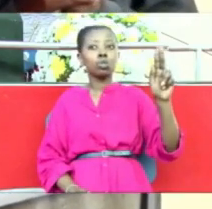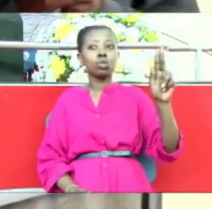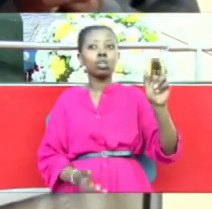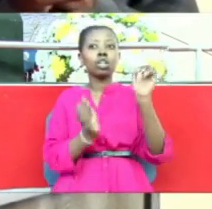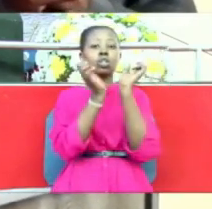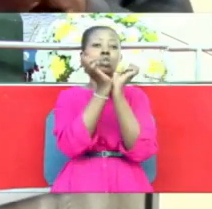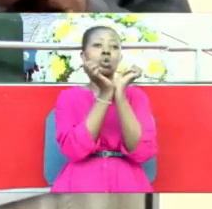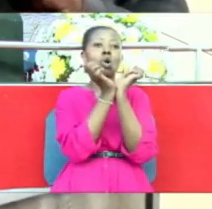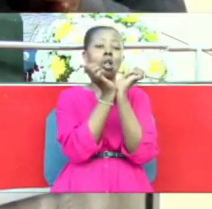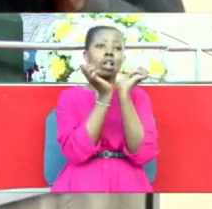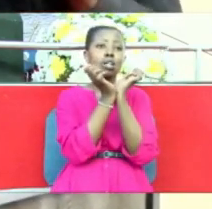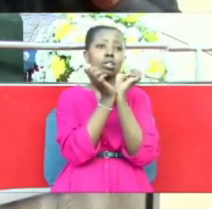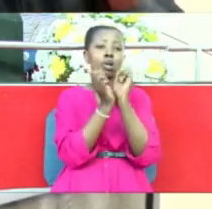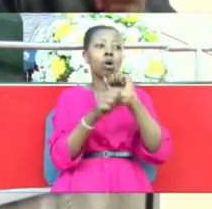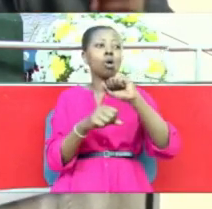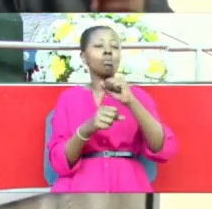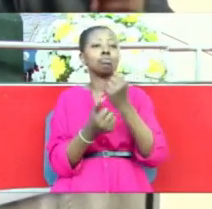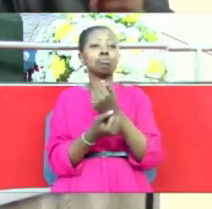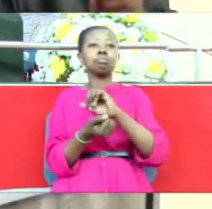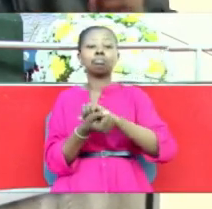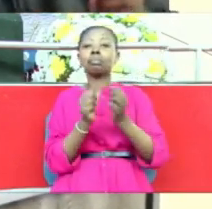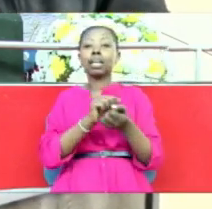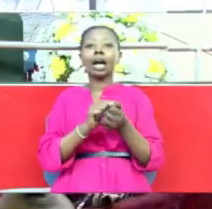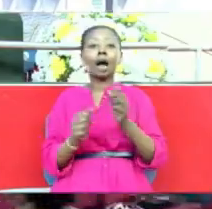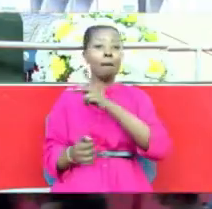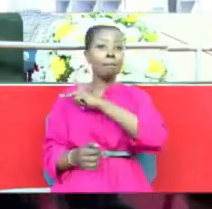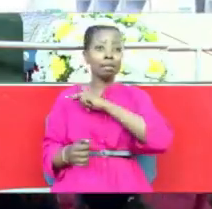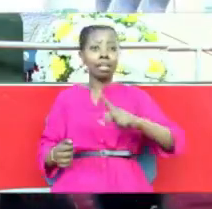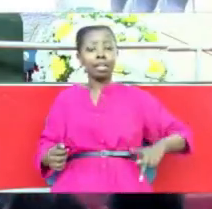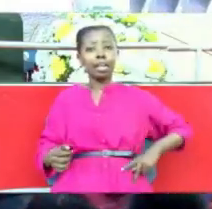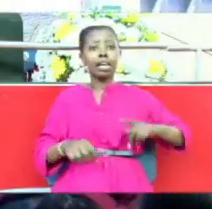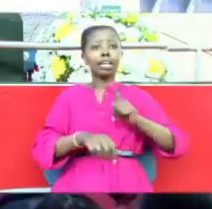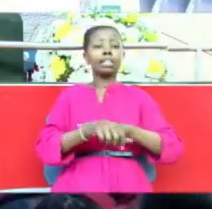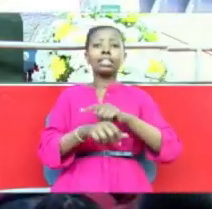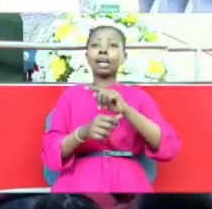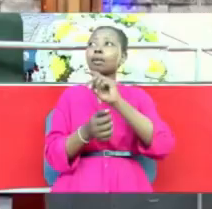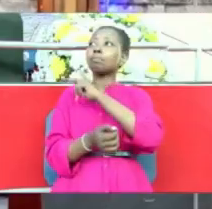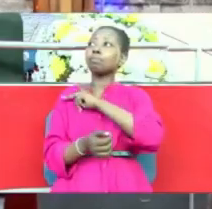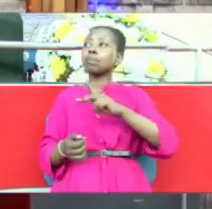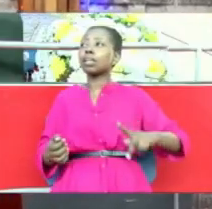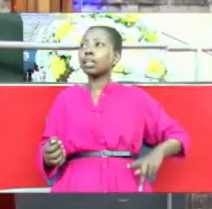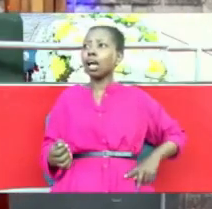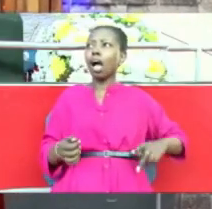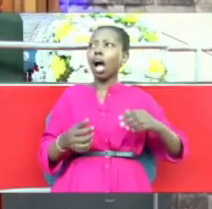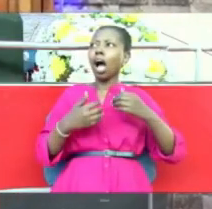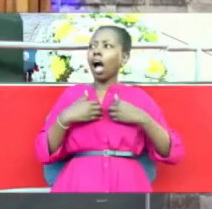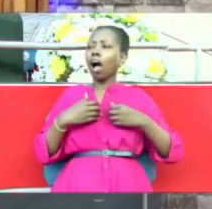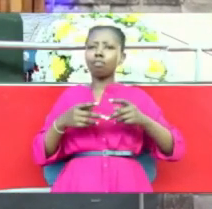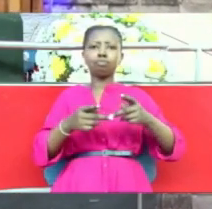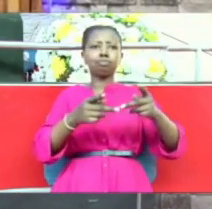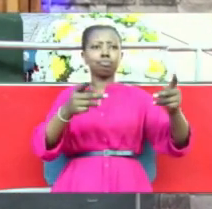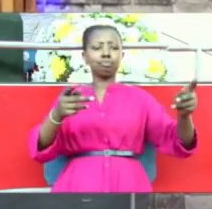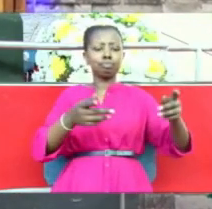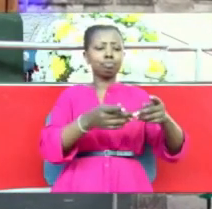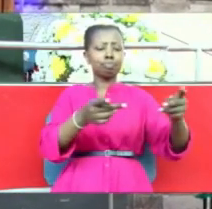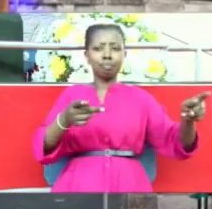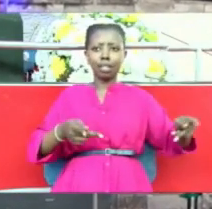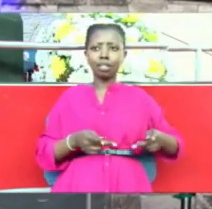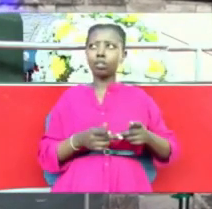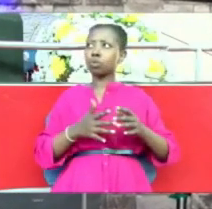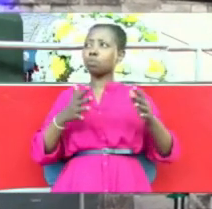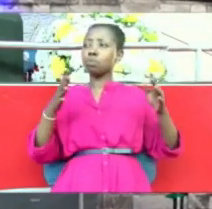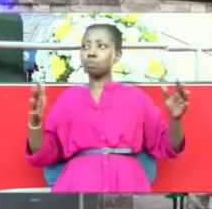He became a king. And as a king, he had a territorial dominion. And being a